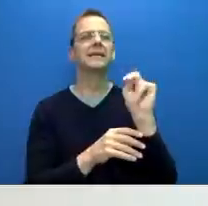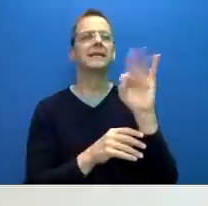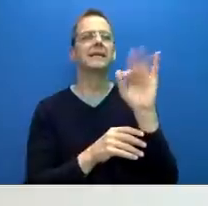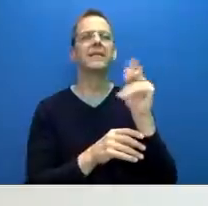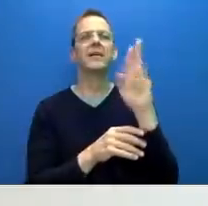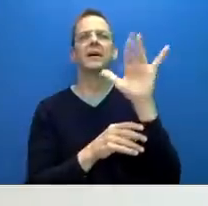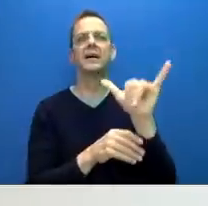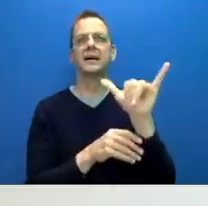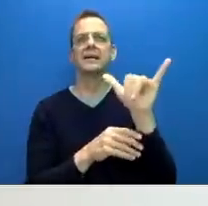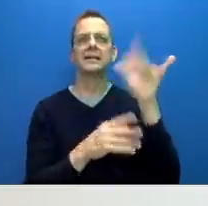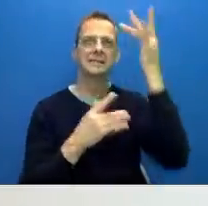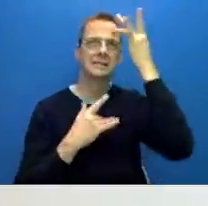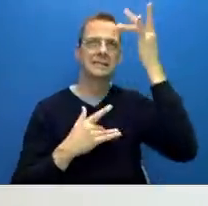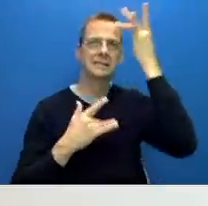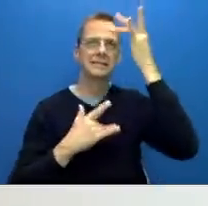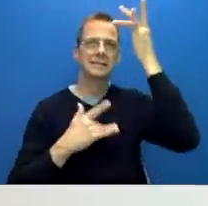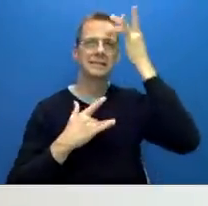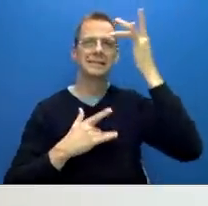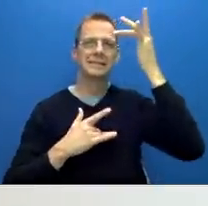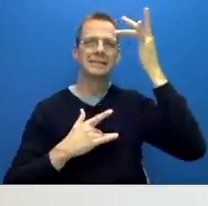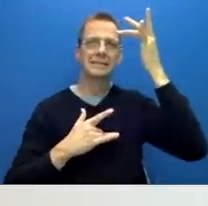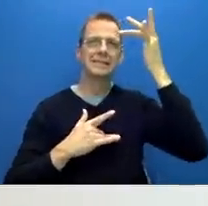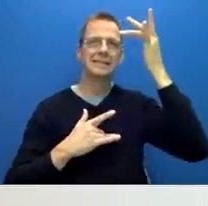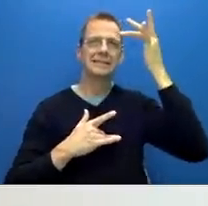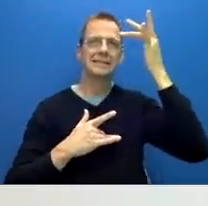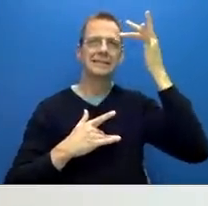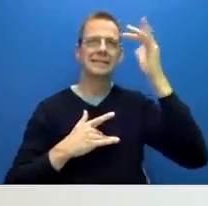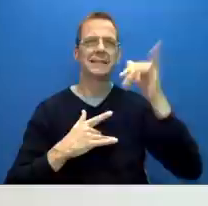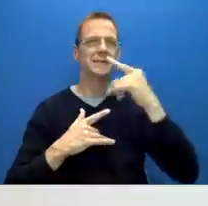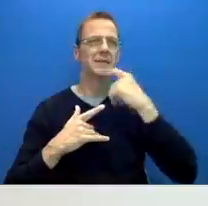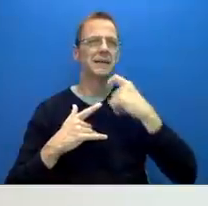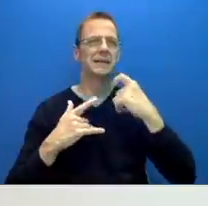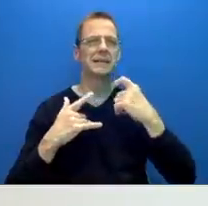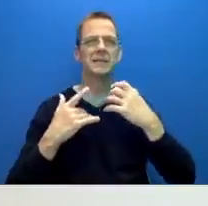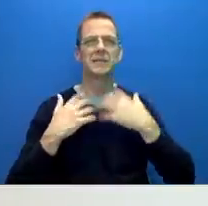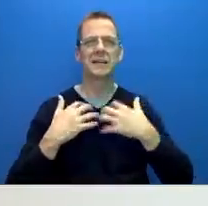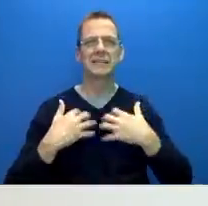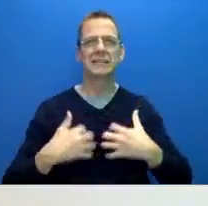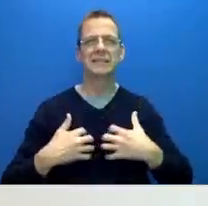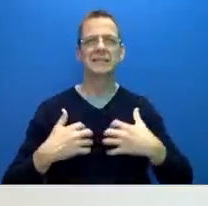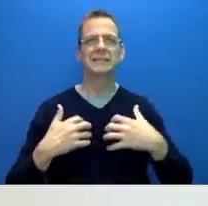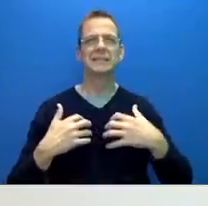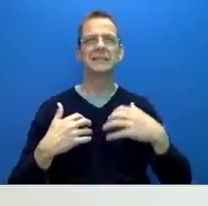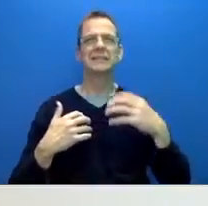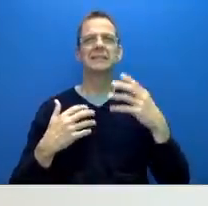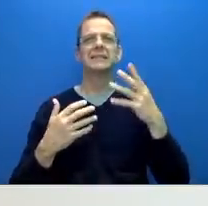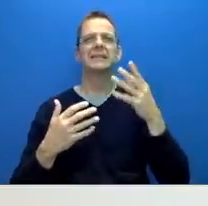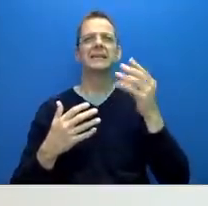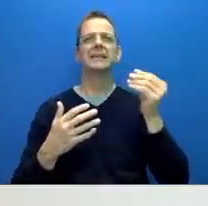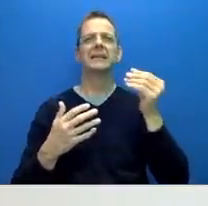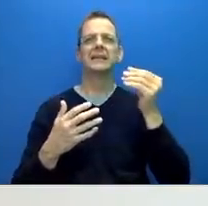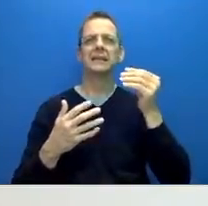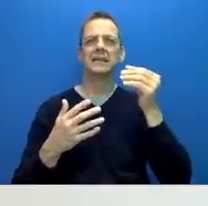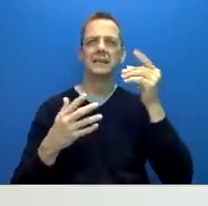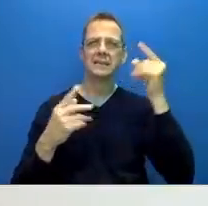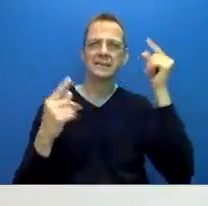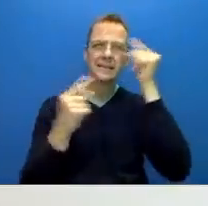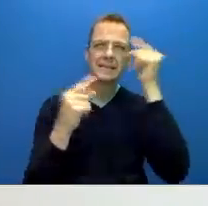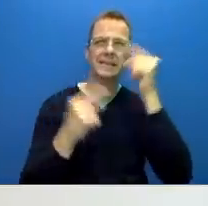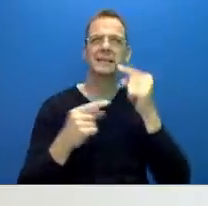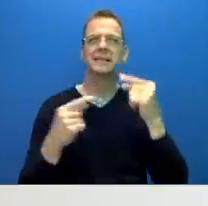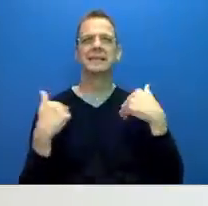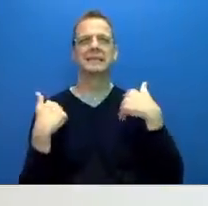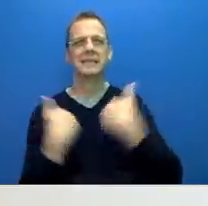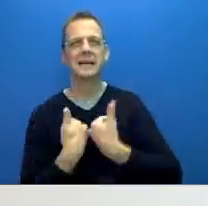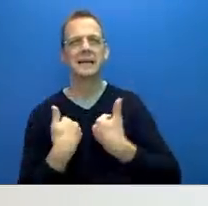rash, they can present with vomiting, diarrhea, headache, fatigue. They can also have swelling of